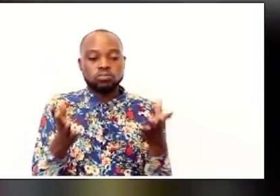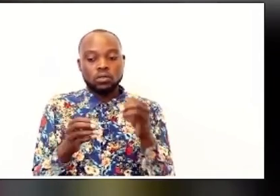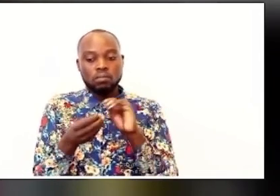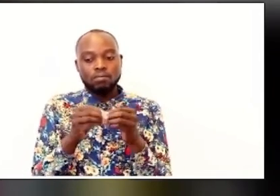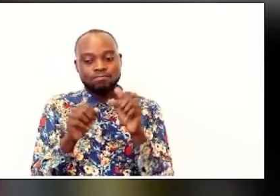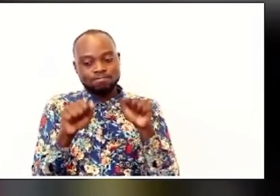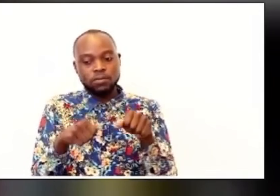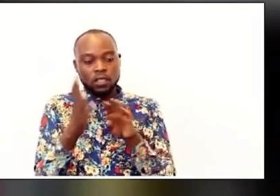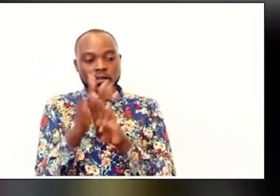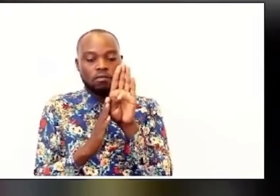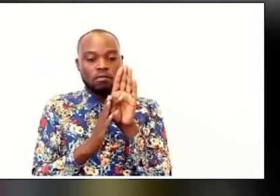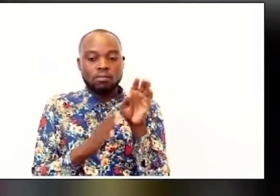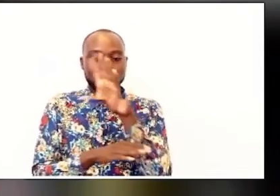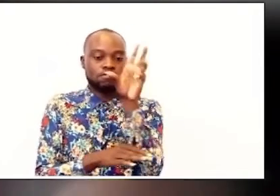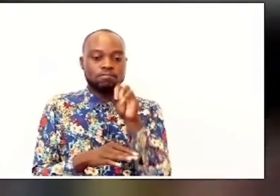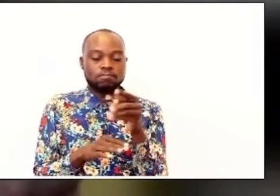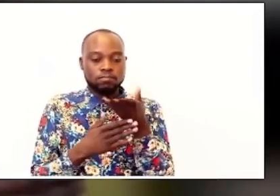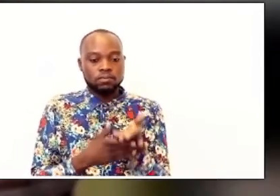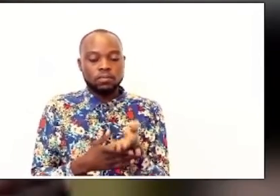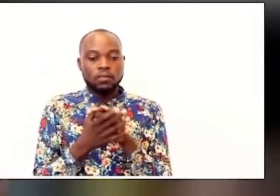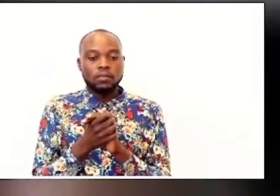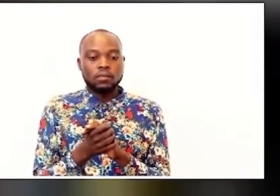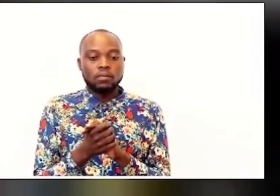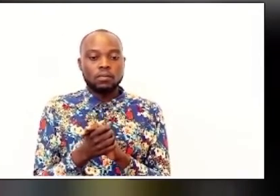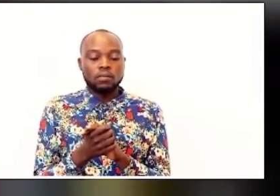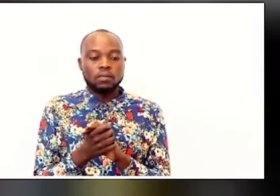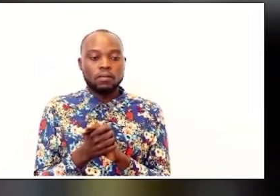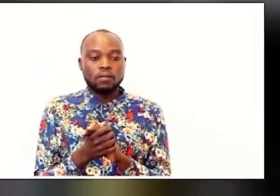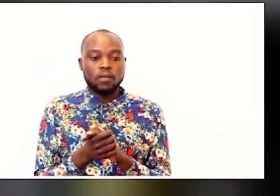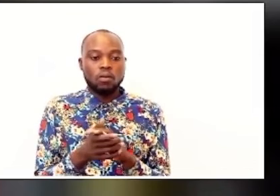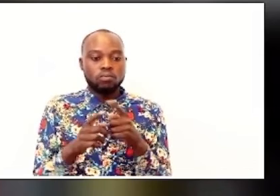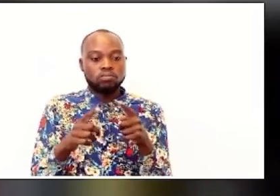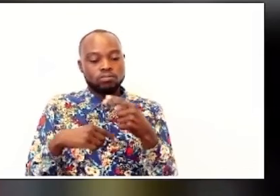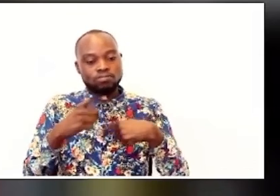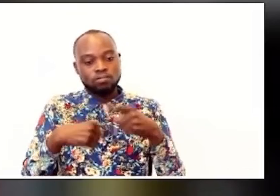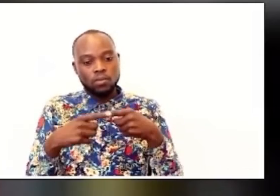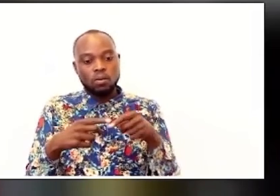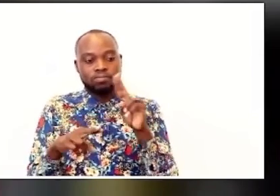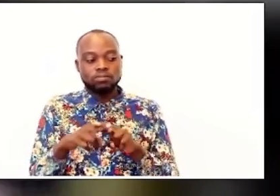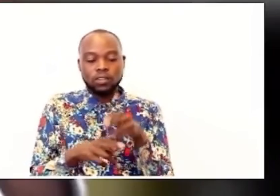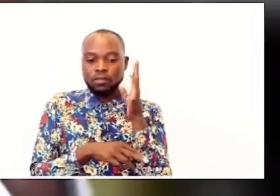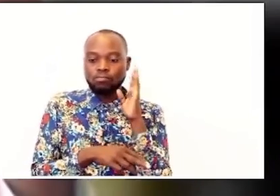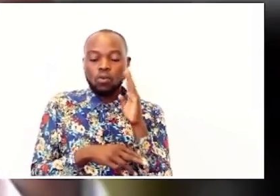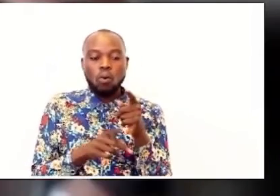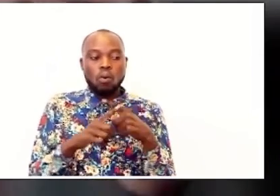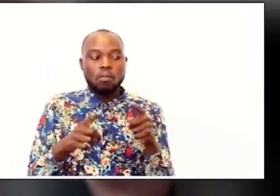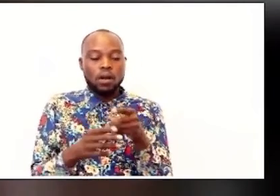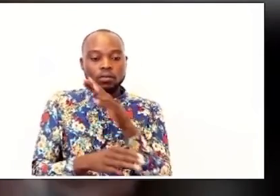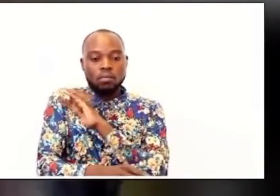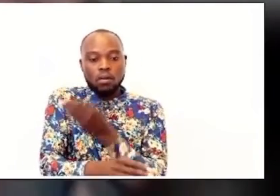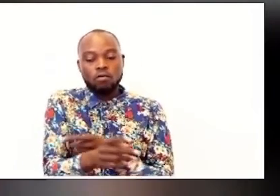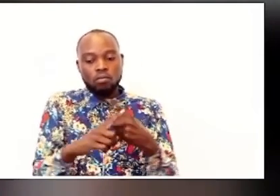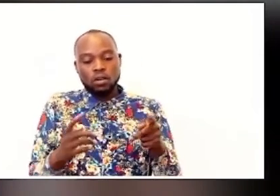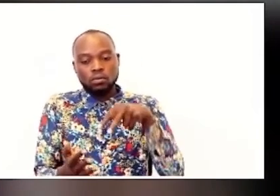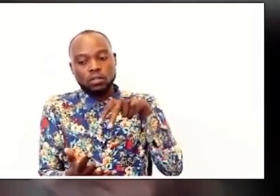our resilience, but also leapfrog that image and become a green leader, and in the process become a renewable energy superpower so that Africa can